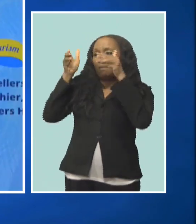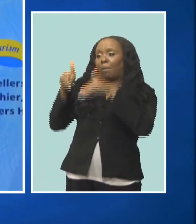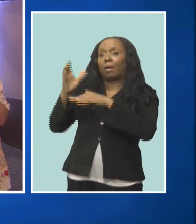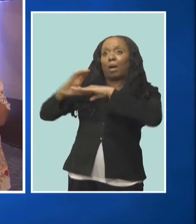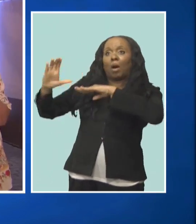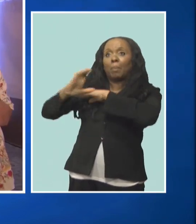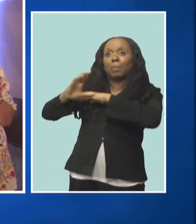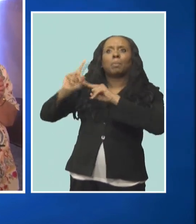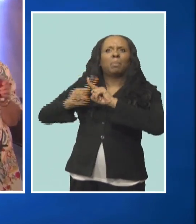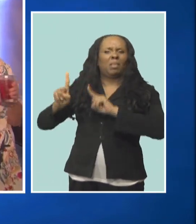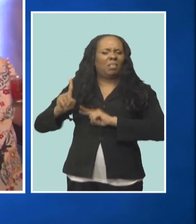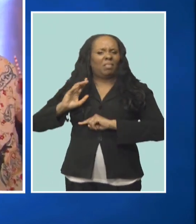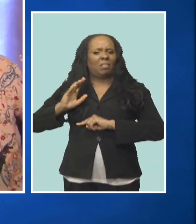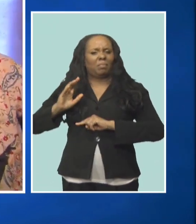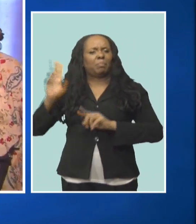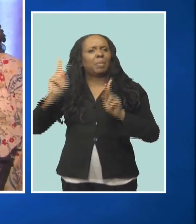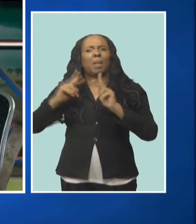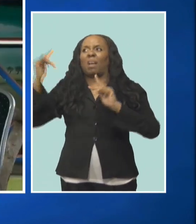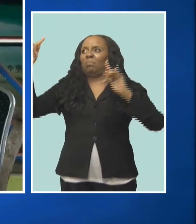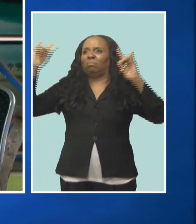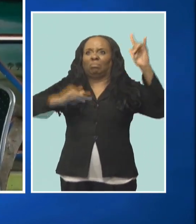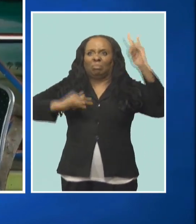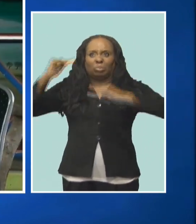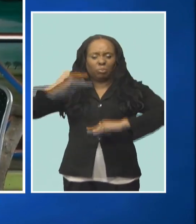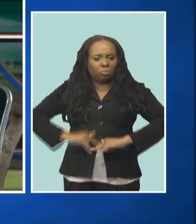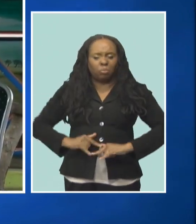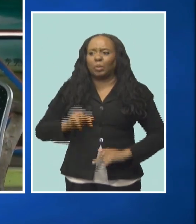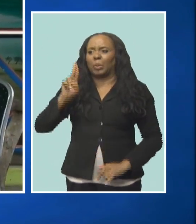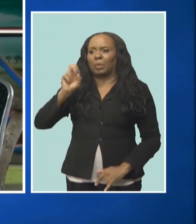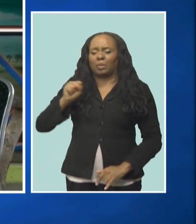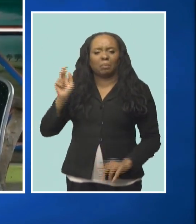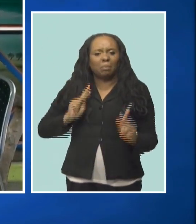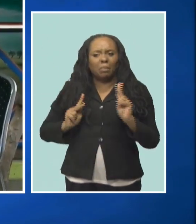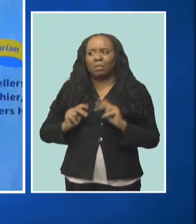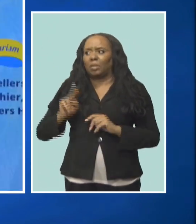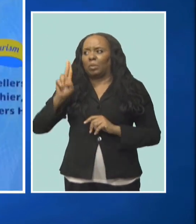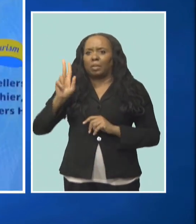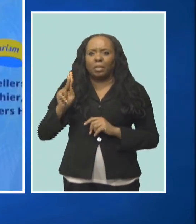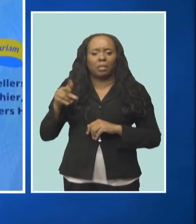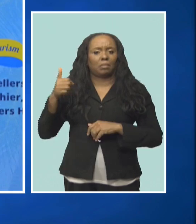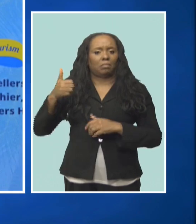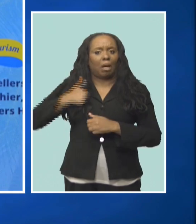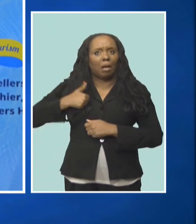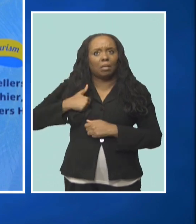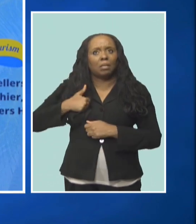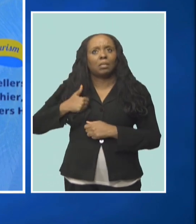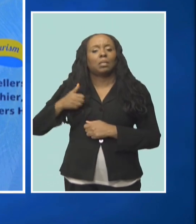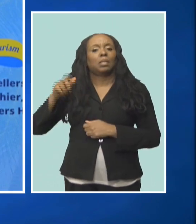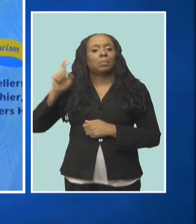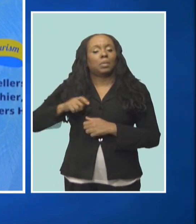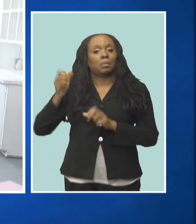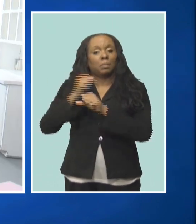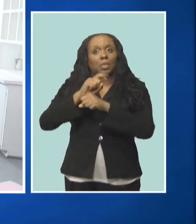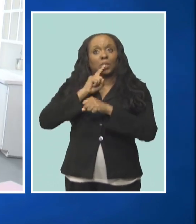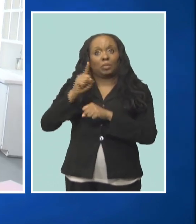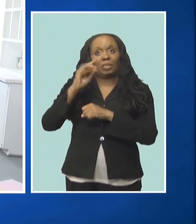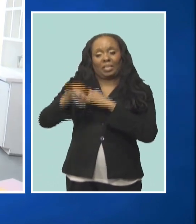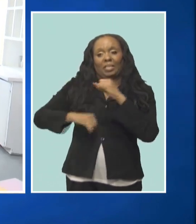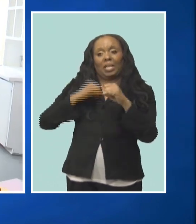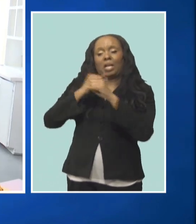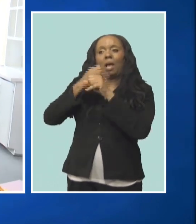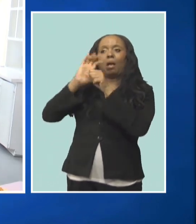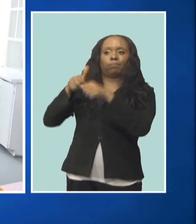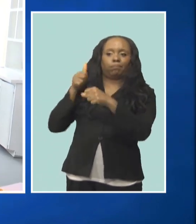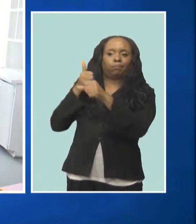regionally. Our travelers are coming from the US and the UK and Canada and all that, so we have to meet the international requirements. She